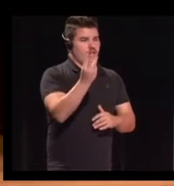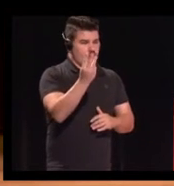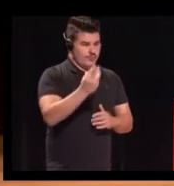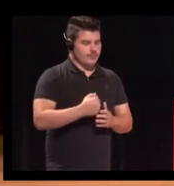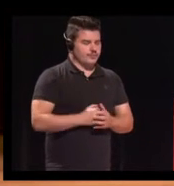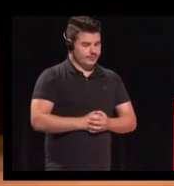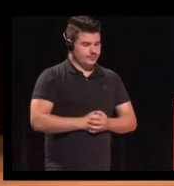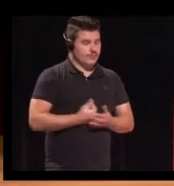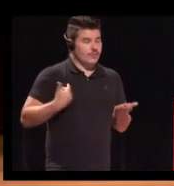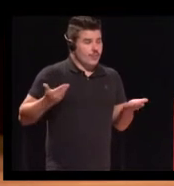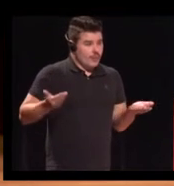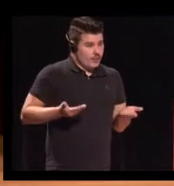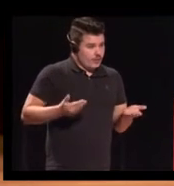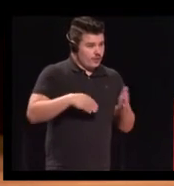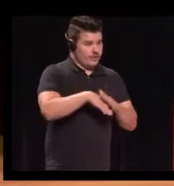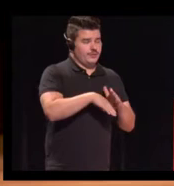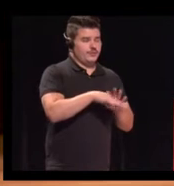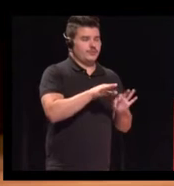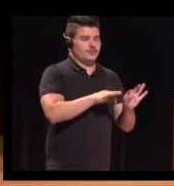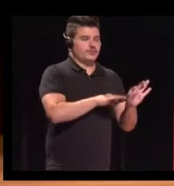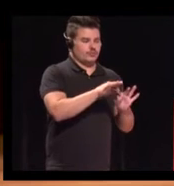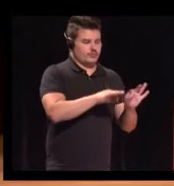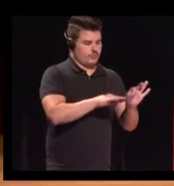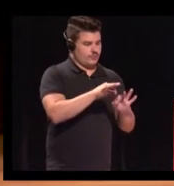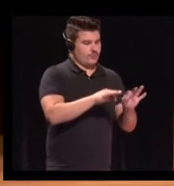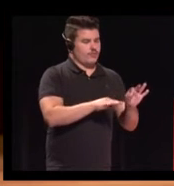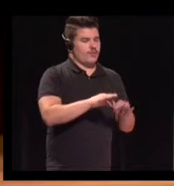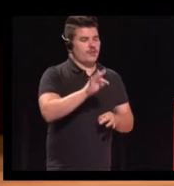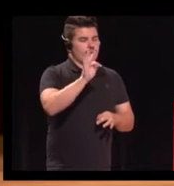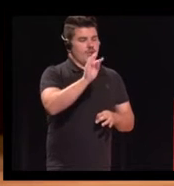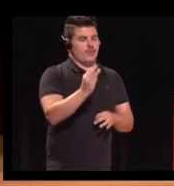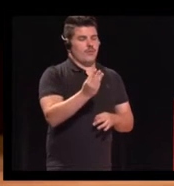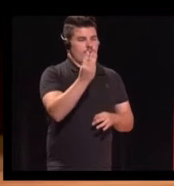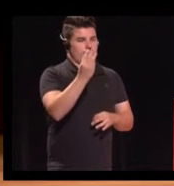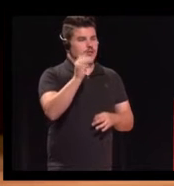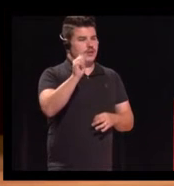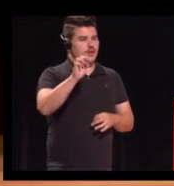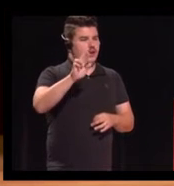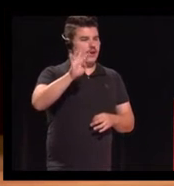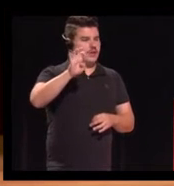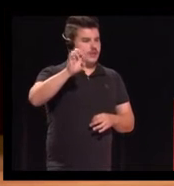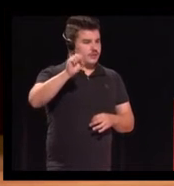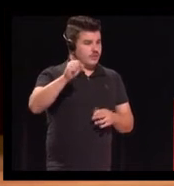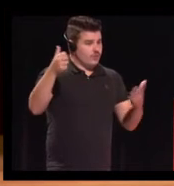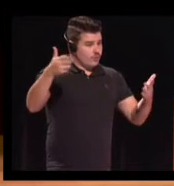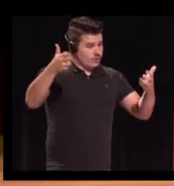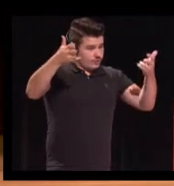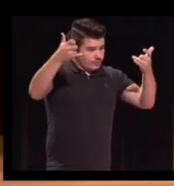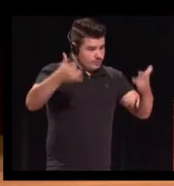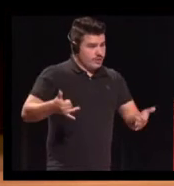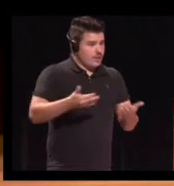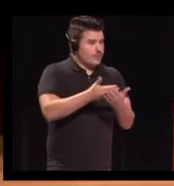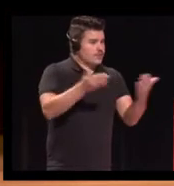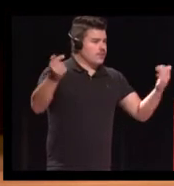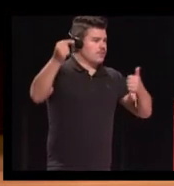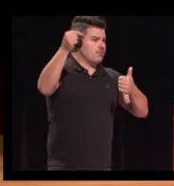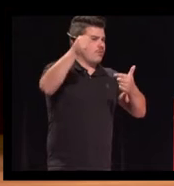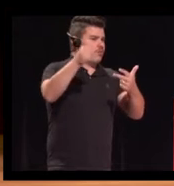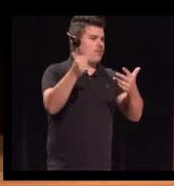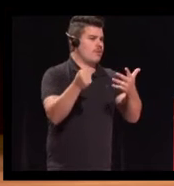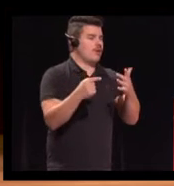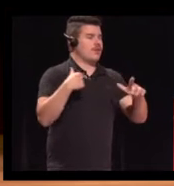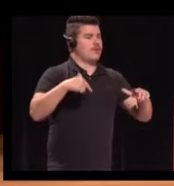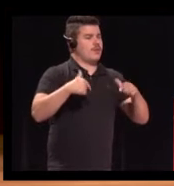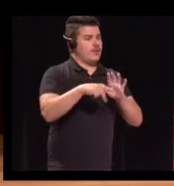is called ThoughtWorks Arts. And I'm going to expose in front of you today the different programs and activities that we've